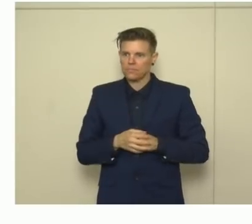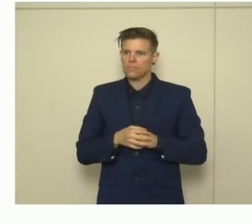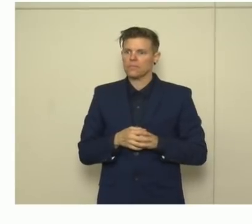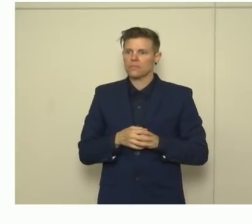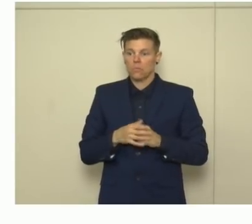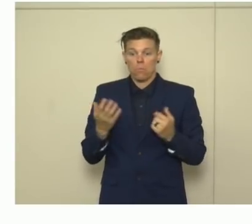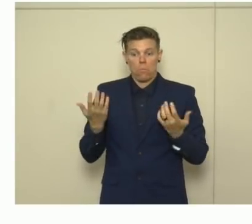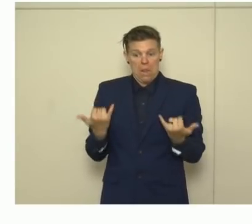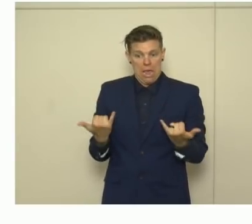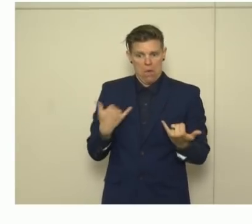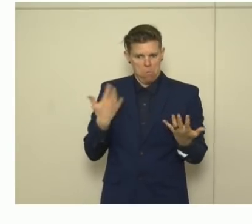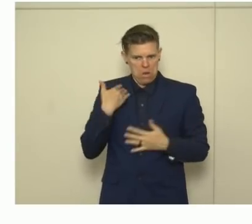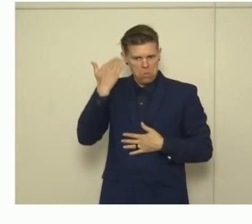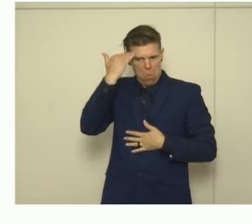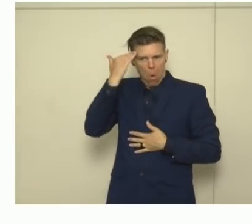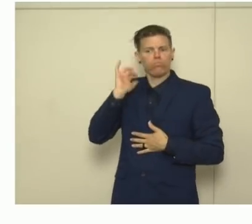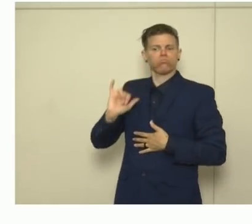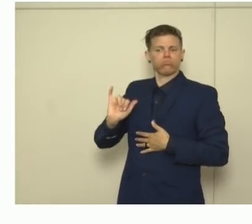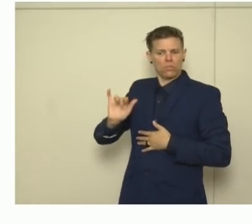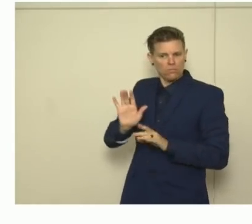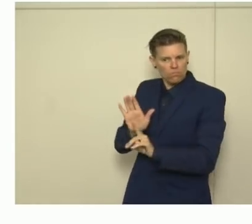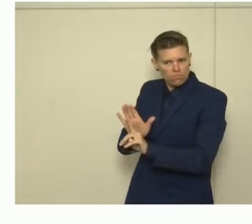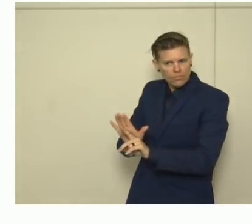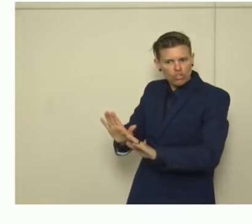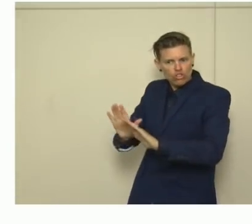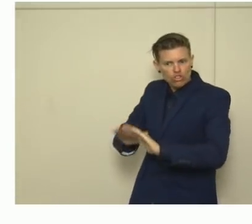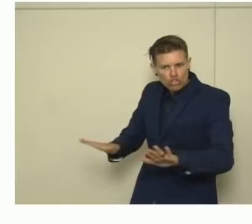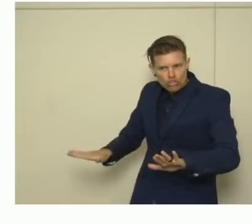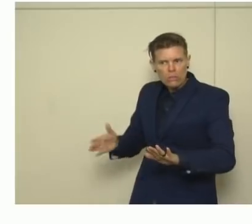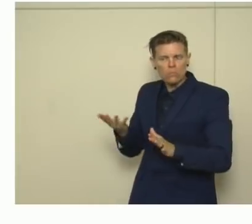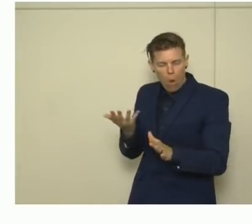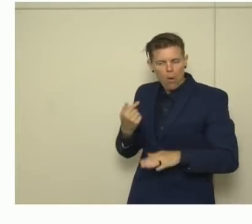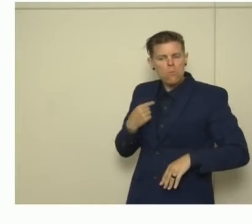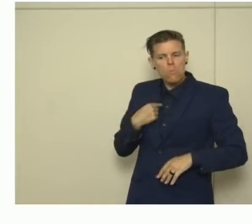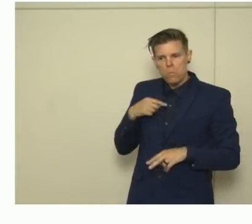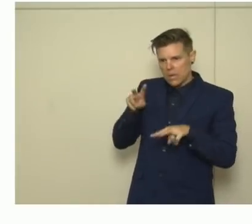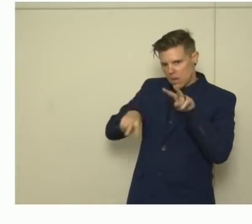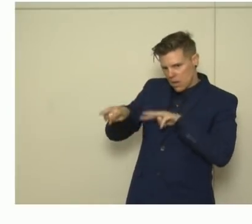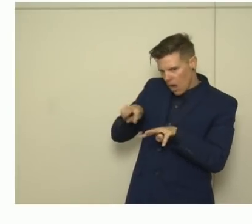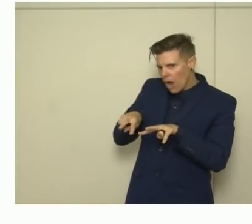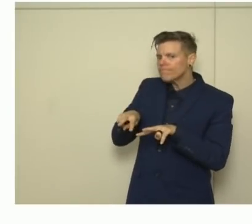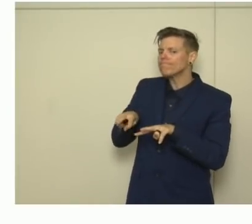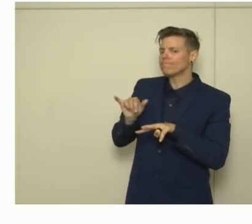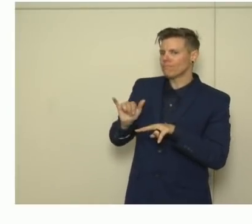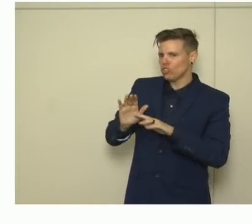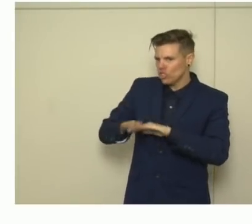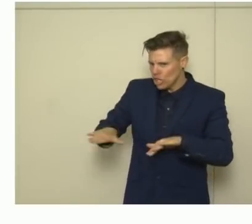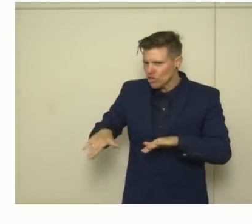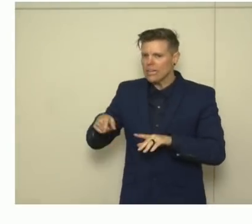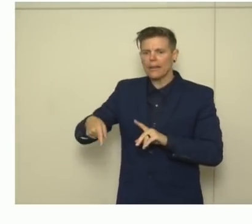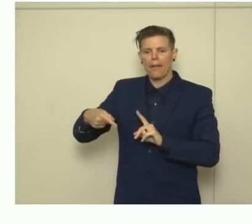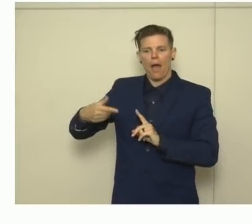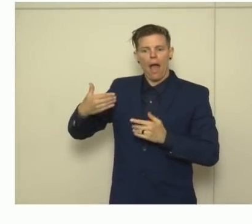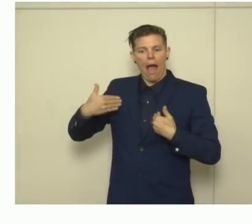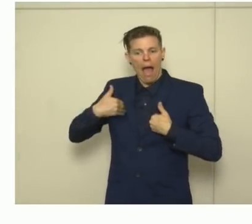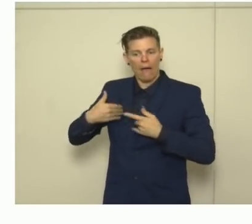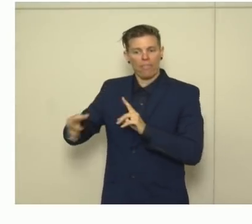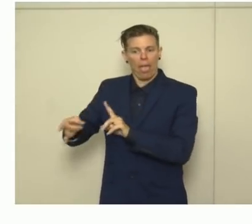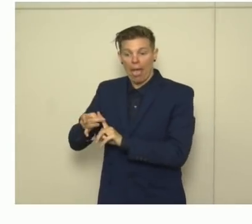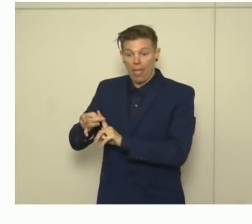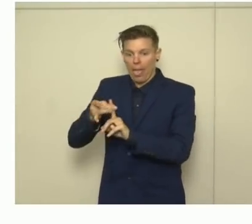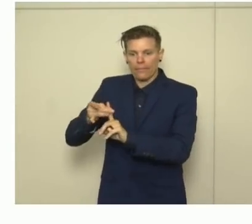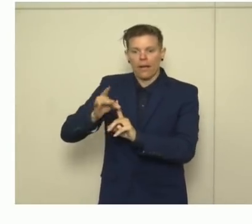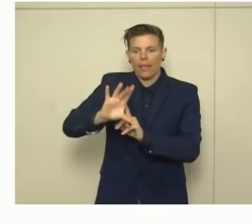is that for the most part, we should think about them in terms of carrying the virus and infecting others the same way we think